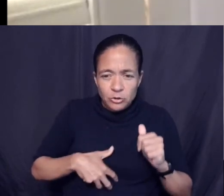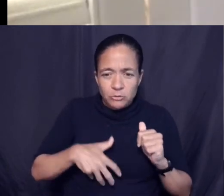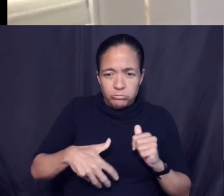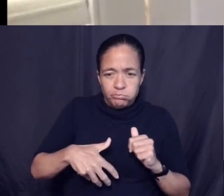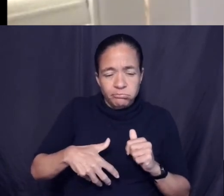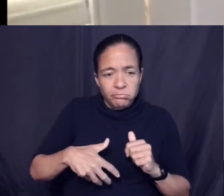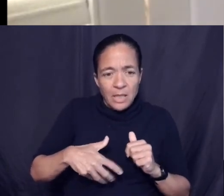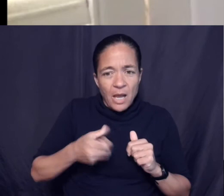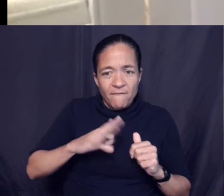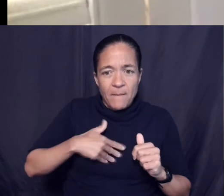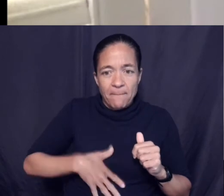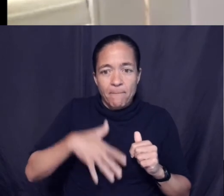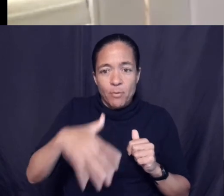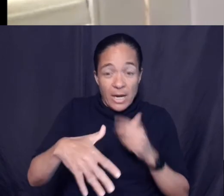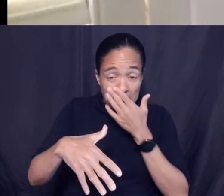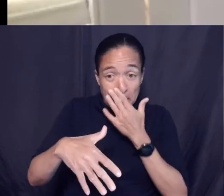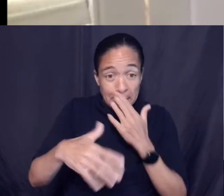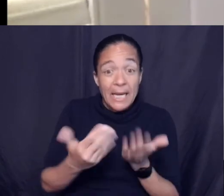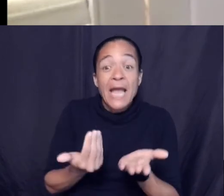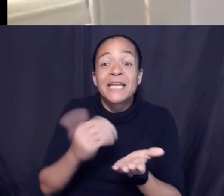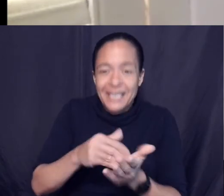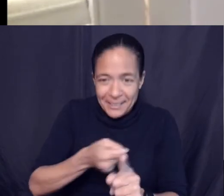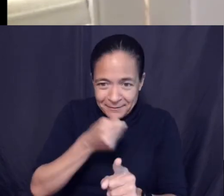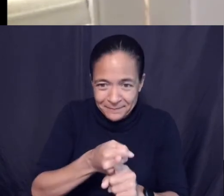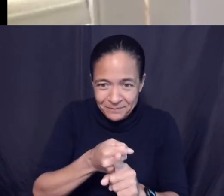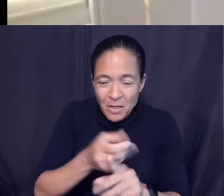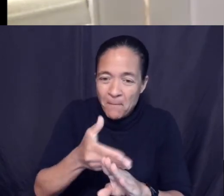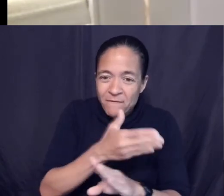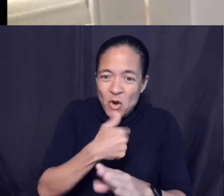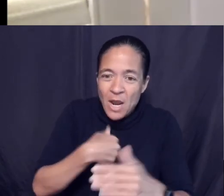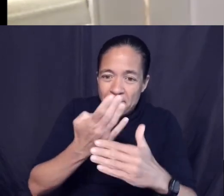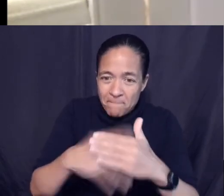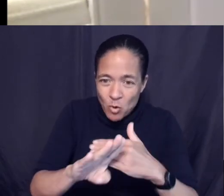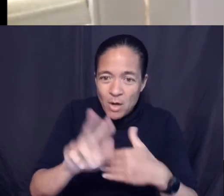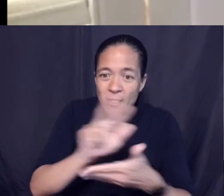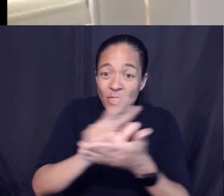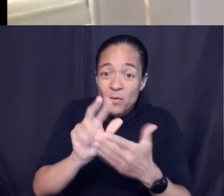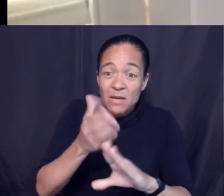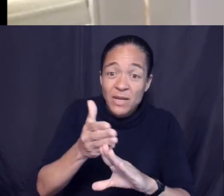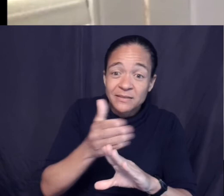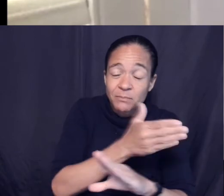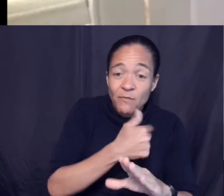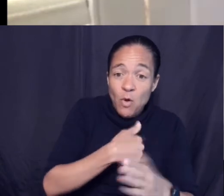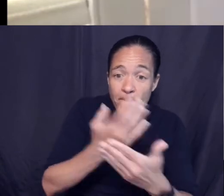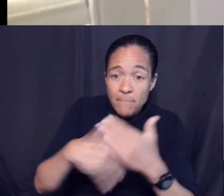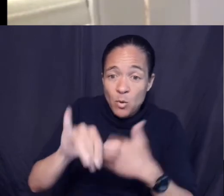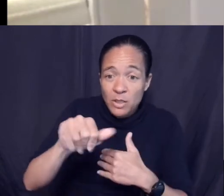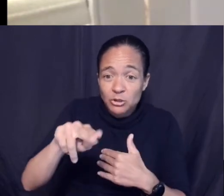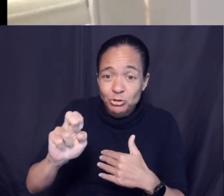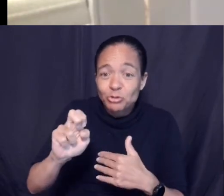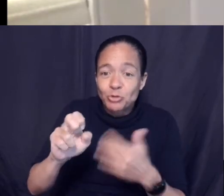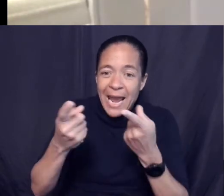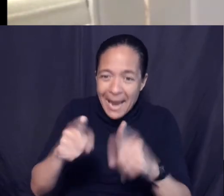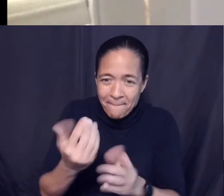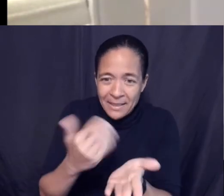my pregnancy, and then again in the right before I gave birth, the 3 weeks before I gave birth